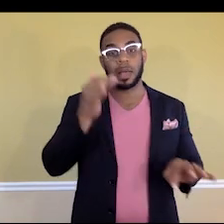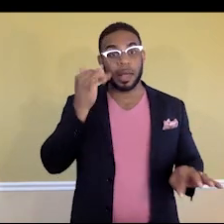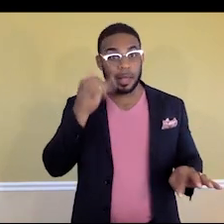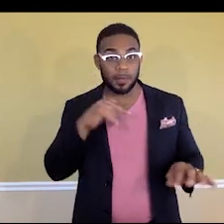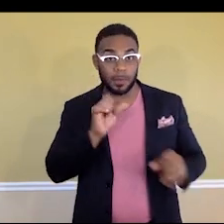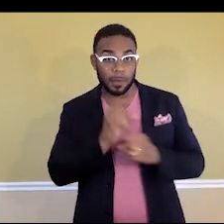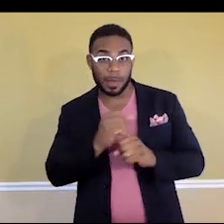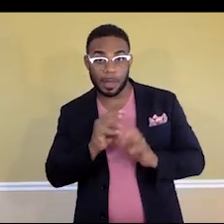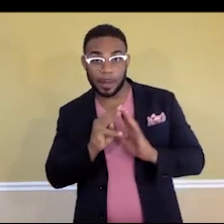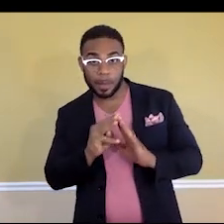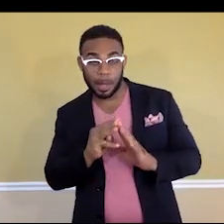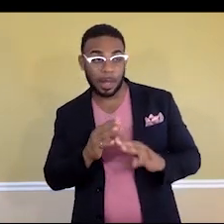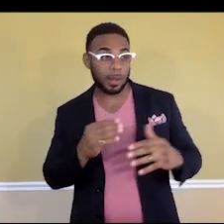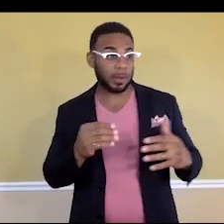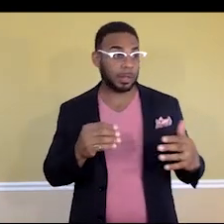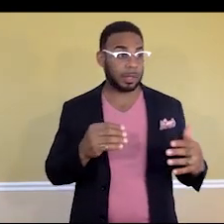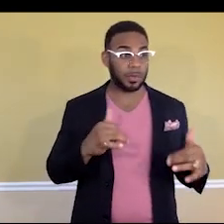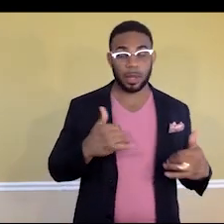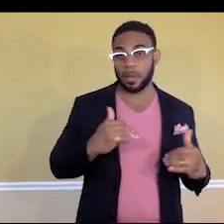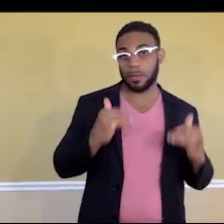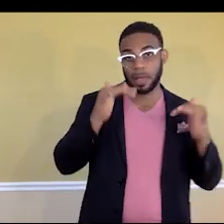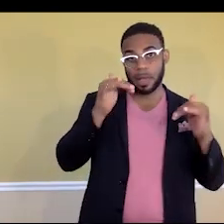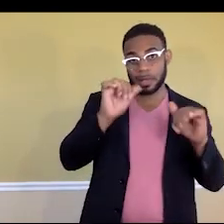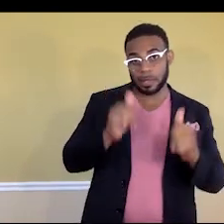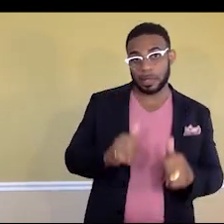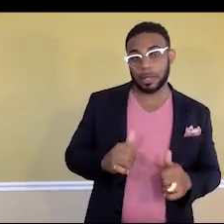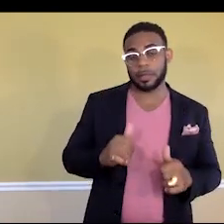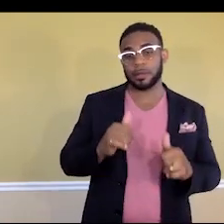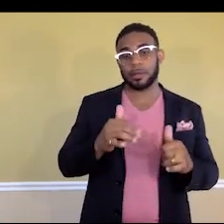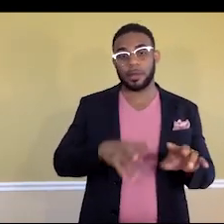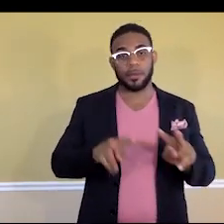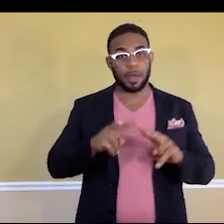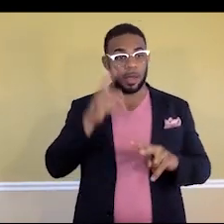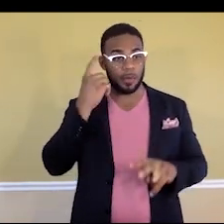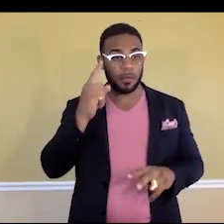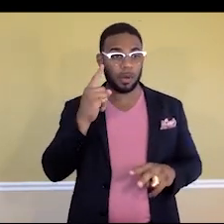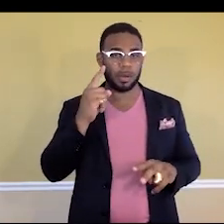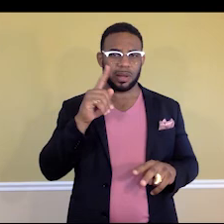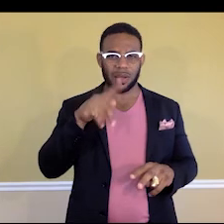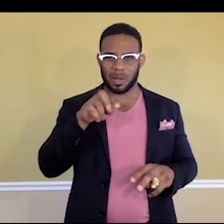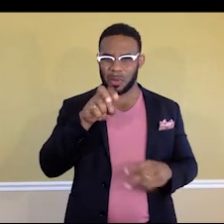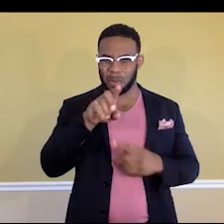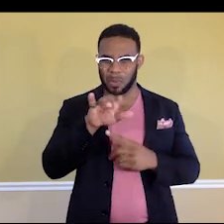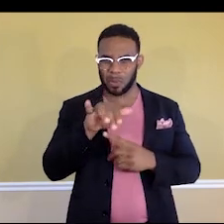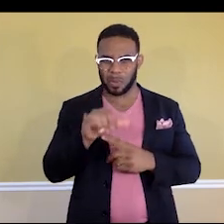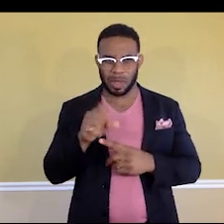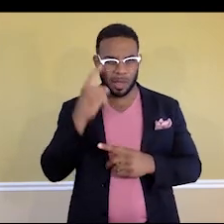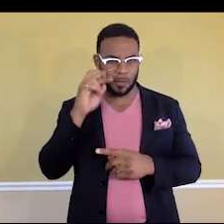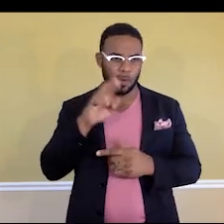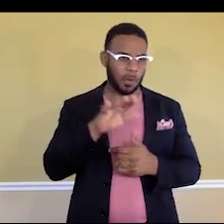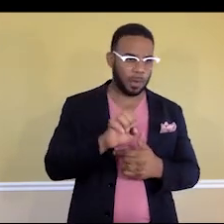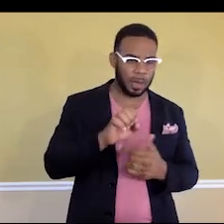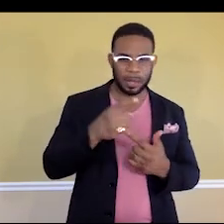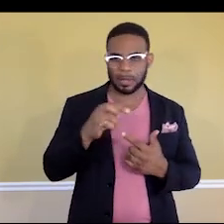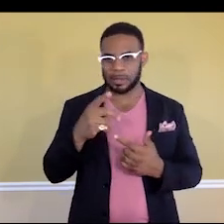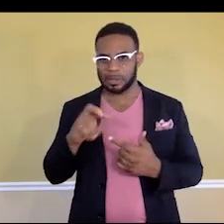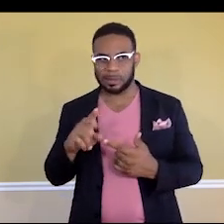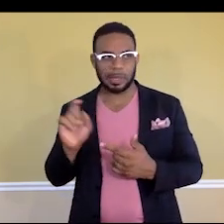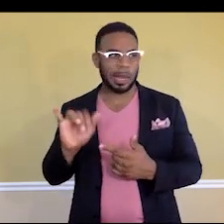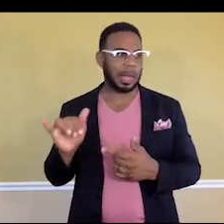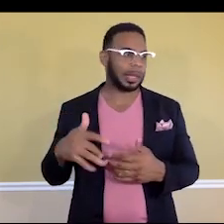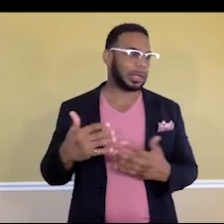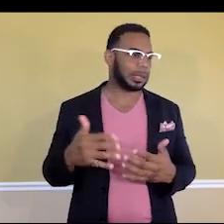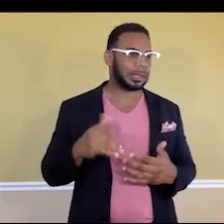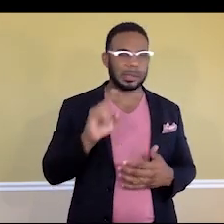we're making models and we have higher shapely values for proxies for race or gender, such